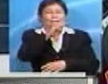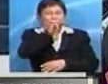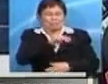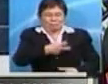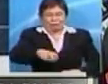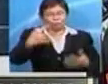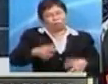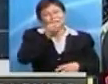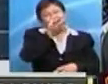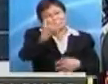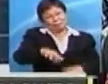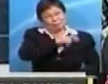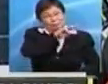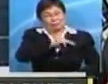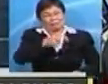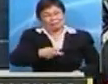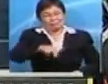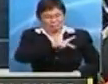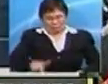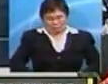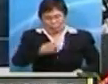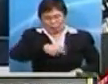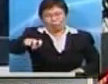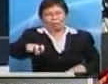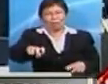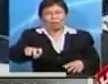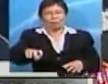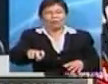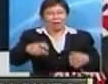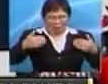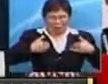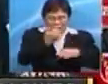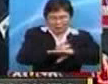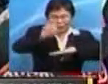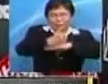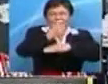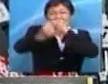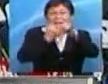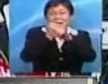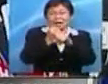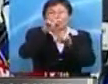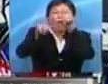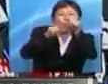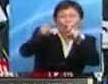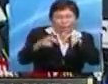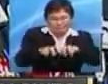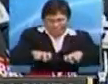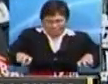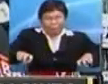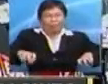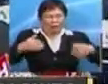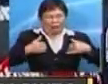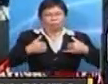Transport is convening an international inquiry panel that will consist of